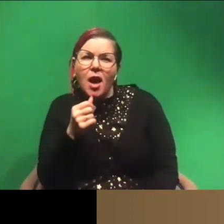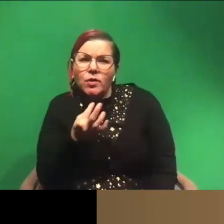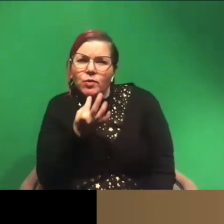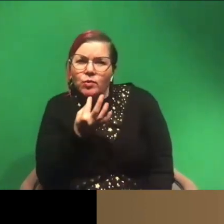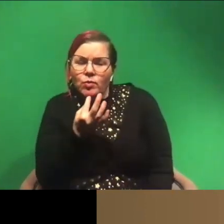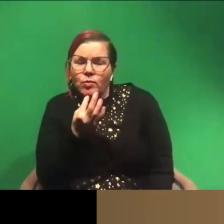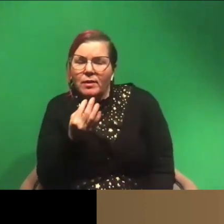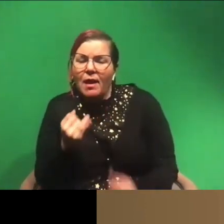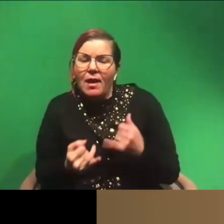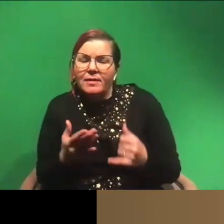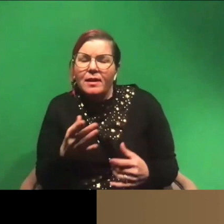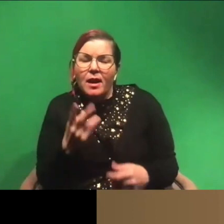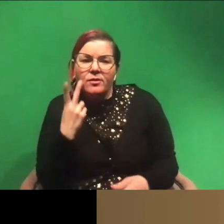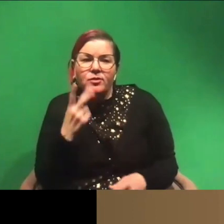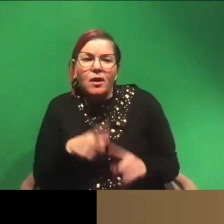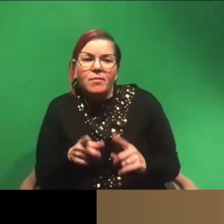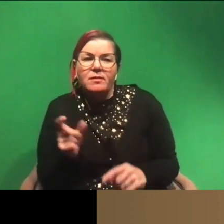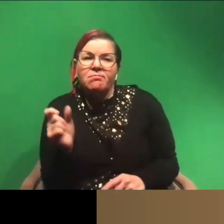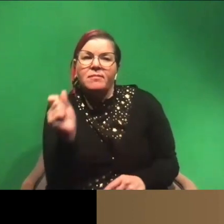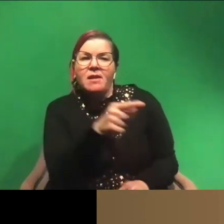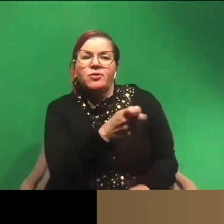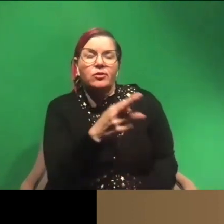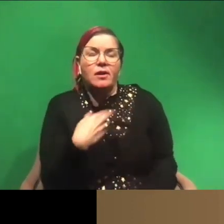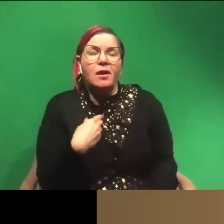saw, but okay, cool. Definitely ask her. Awesome.